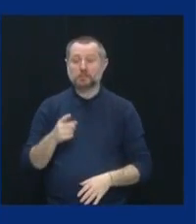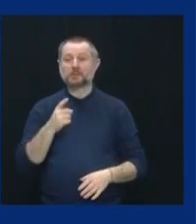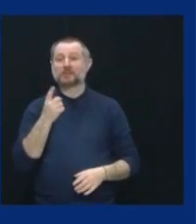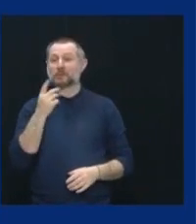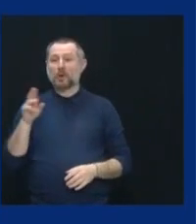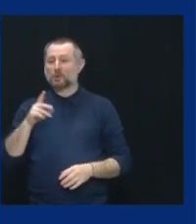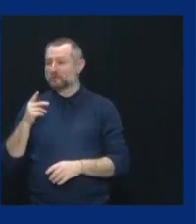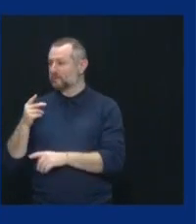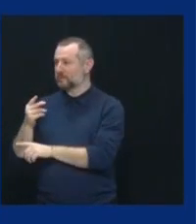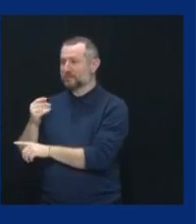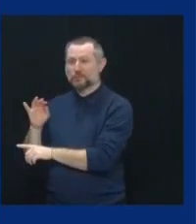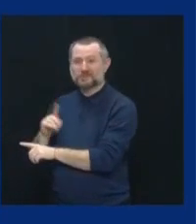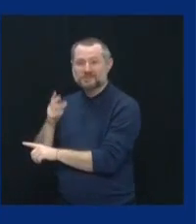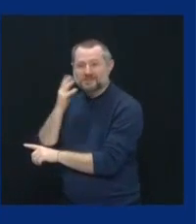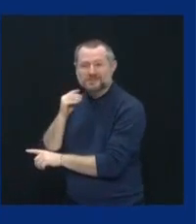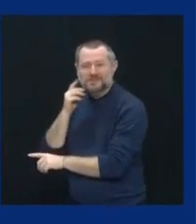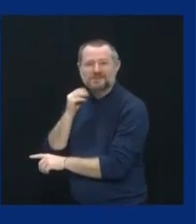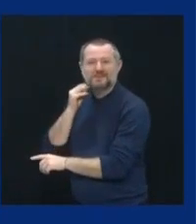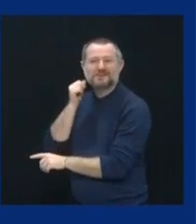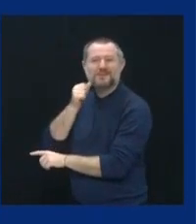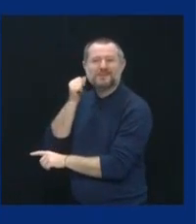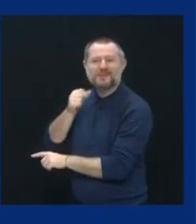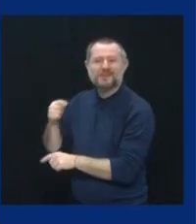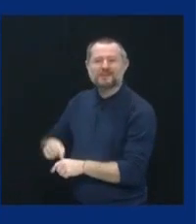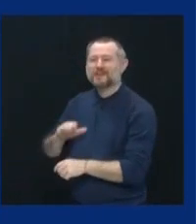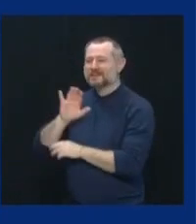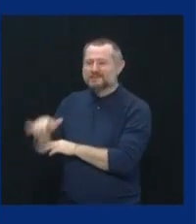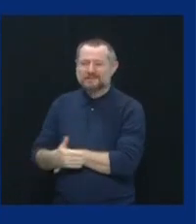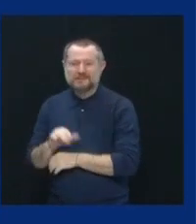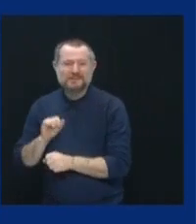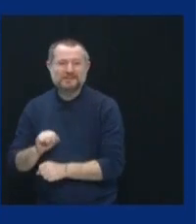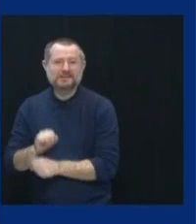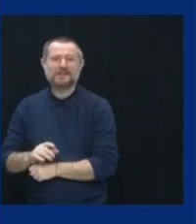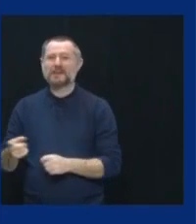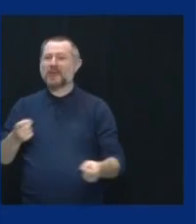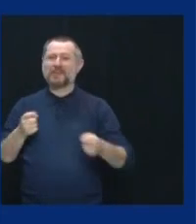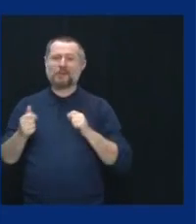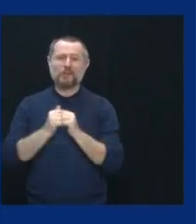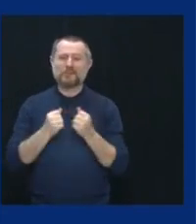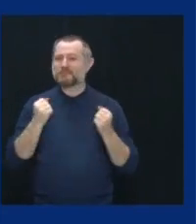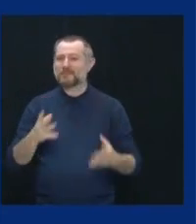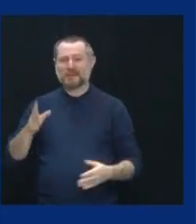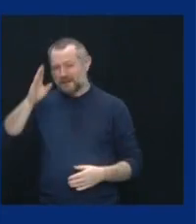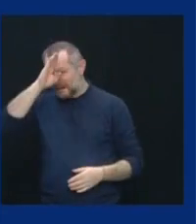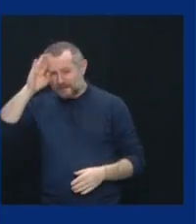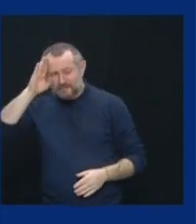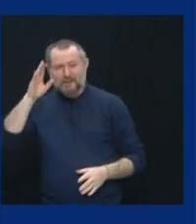Dr. Zucker's here every night at midnight, and Dr. Zucker's dealing with the hospitals, et cetera.